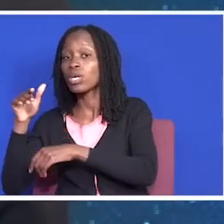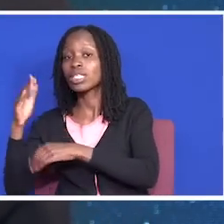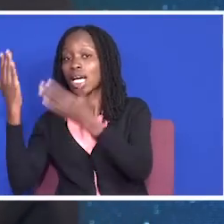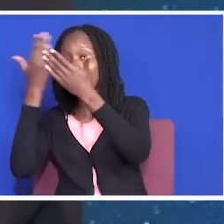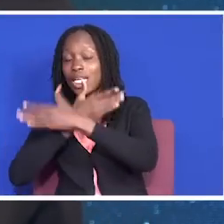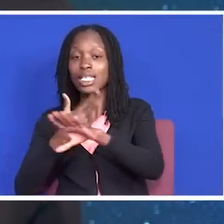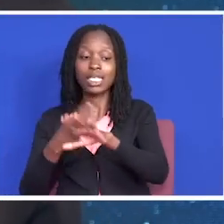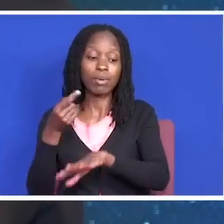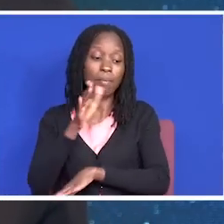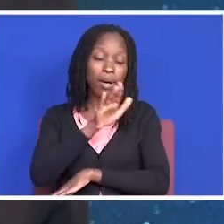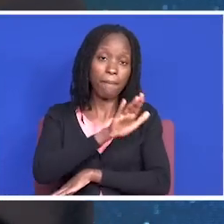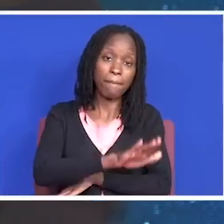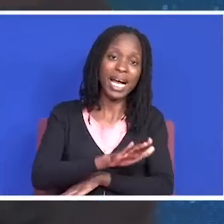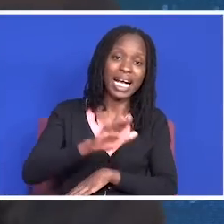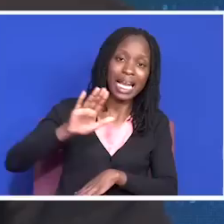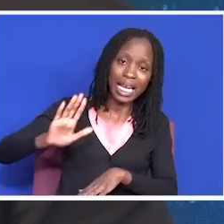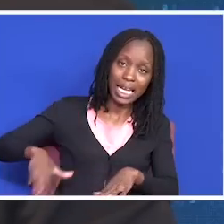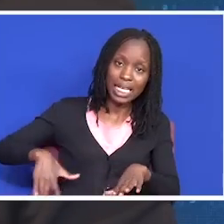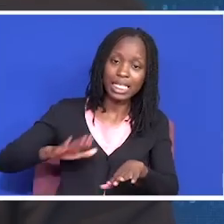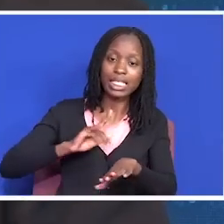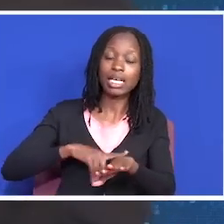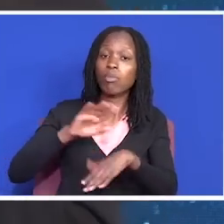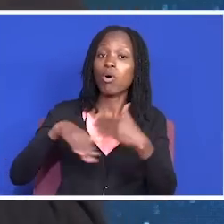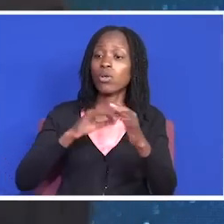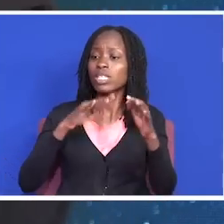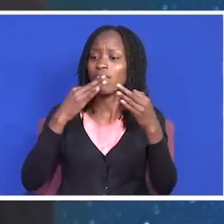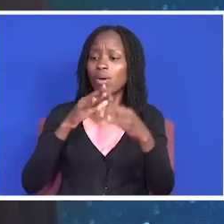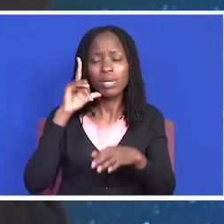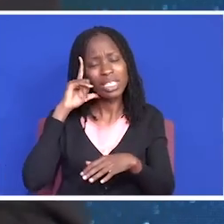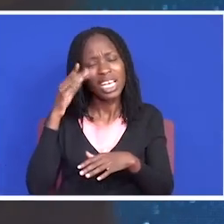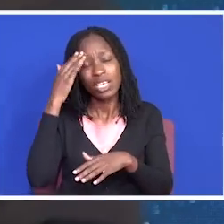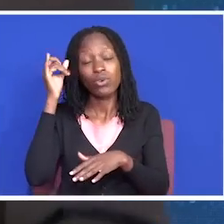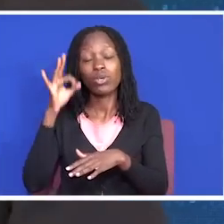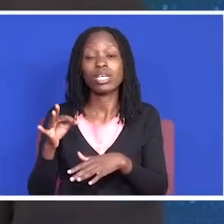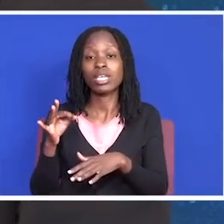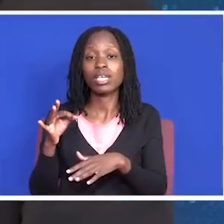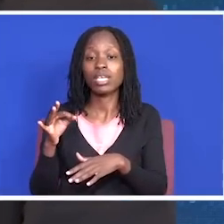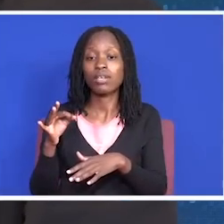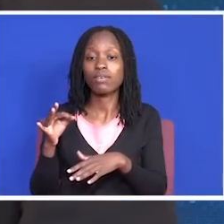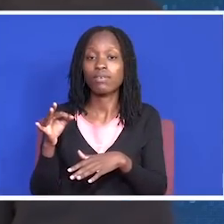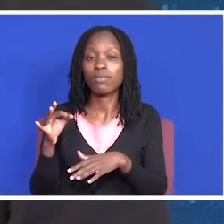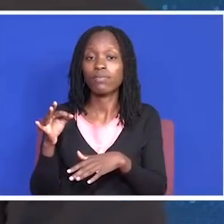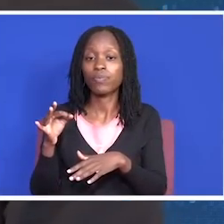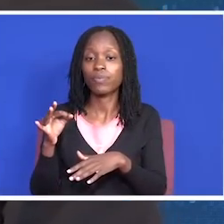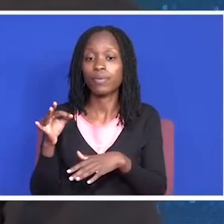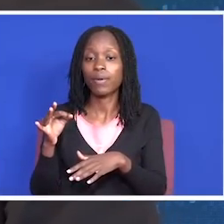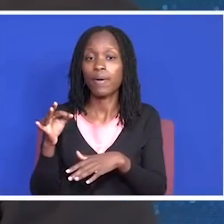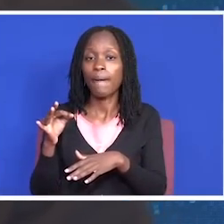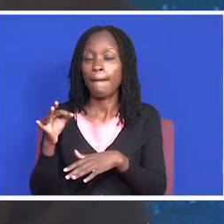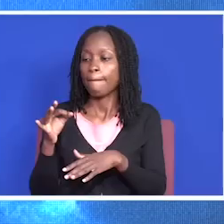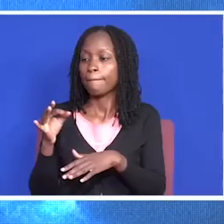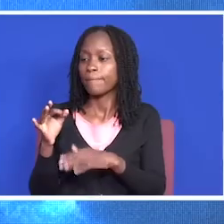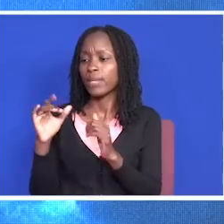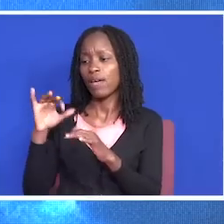and when they are coming home at night and you are asleep, you have no idea whether it's a thief or your father. They actually are